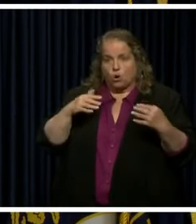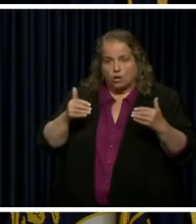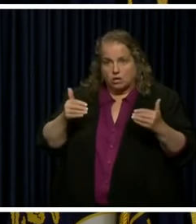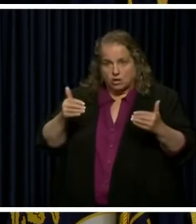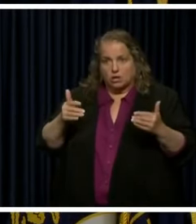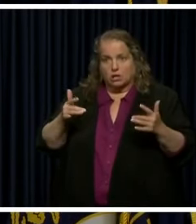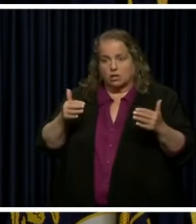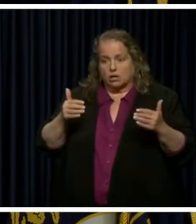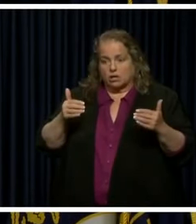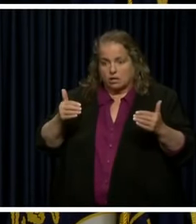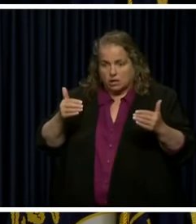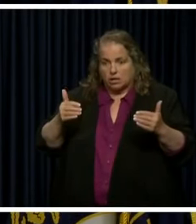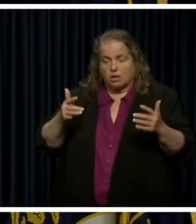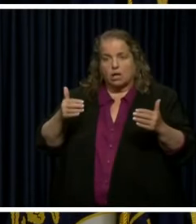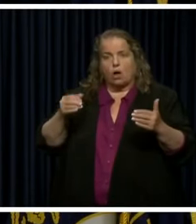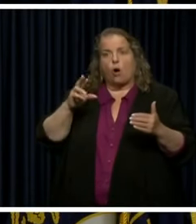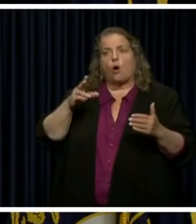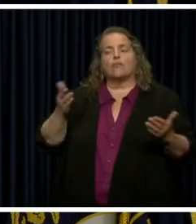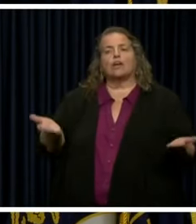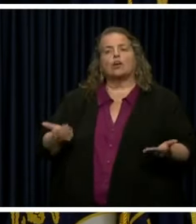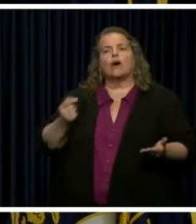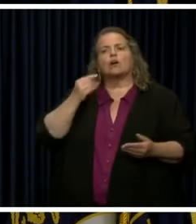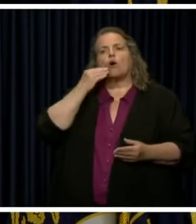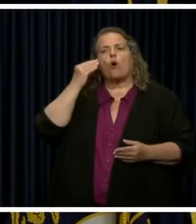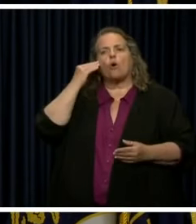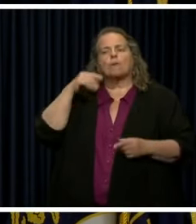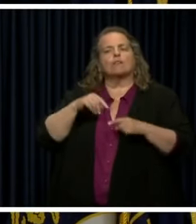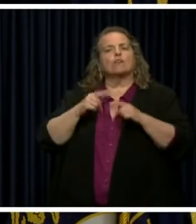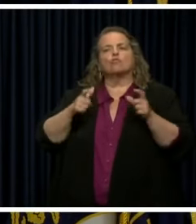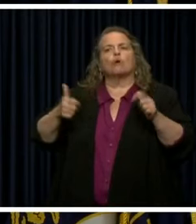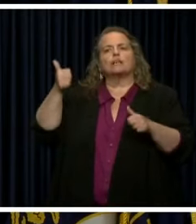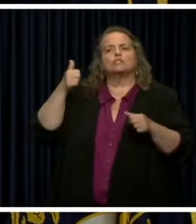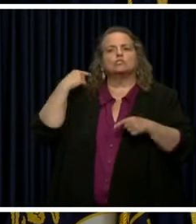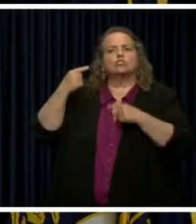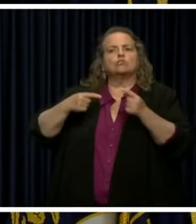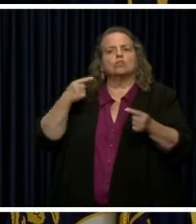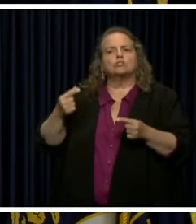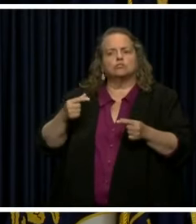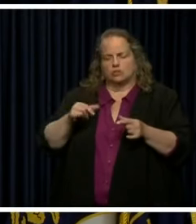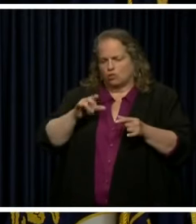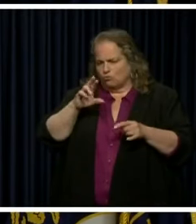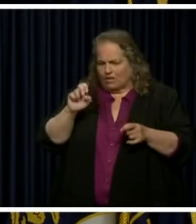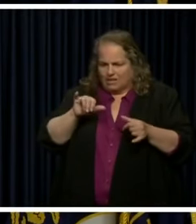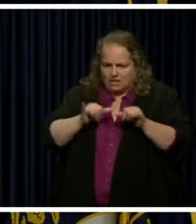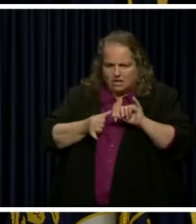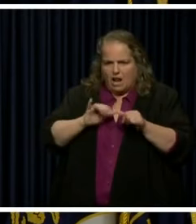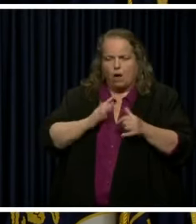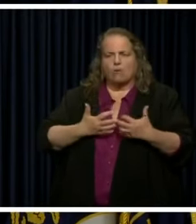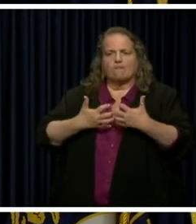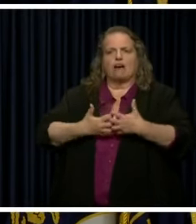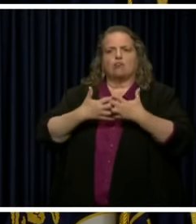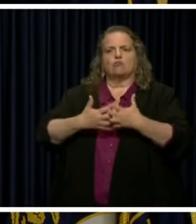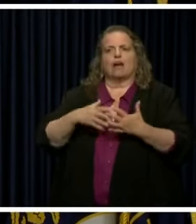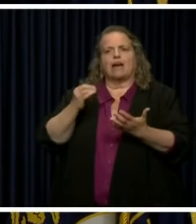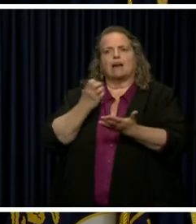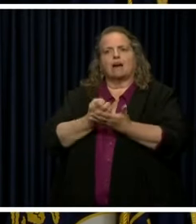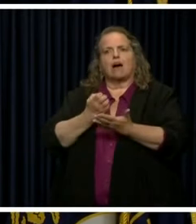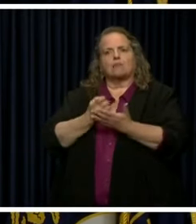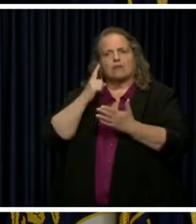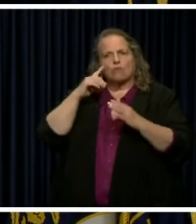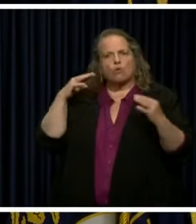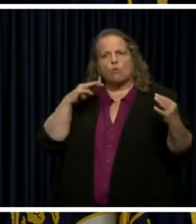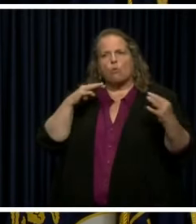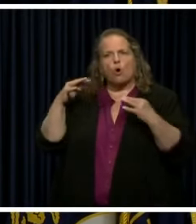whether they were here at home in the greatest generation, retooling our factories and our economy